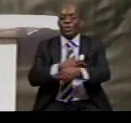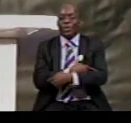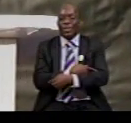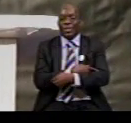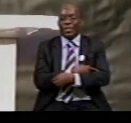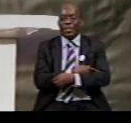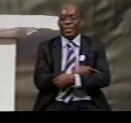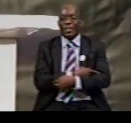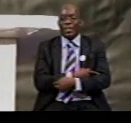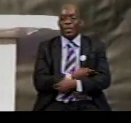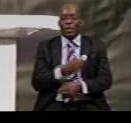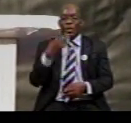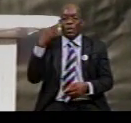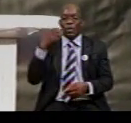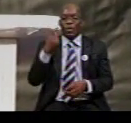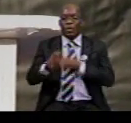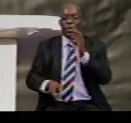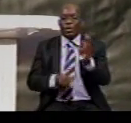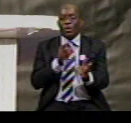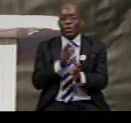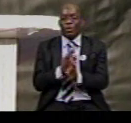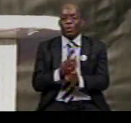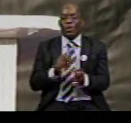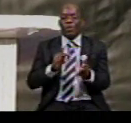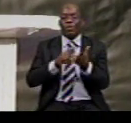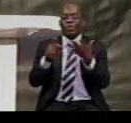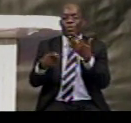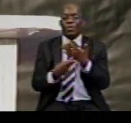of the Global Crusade,